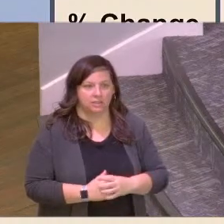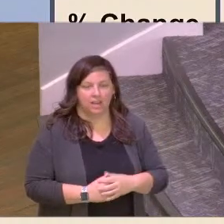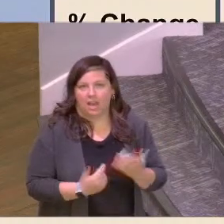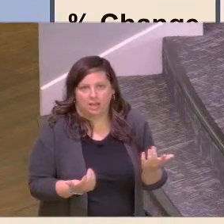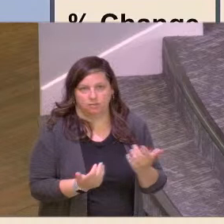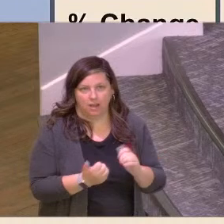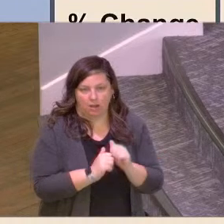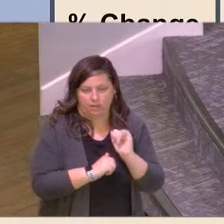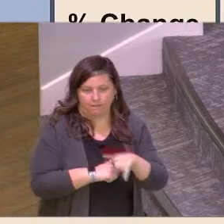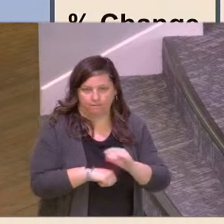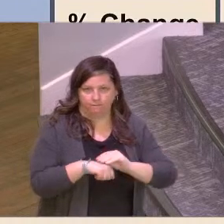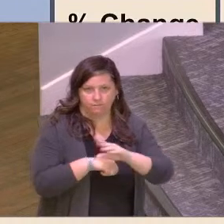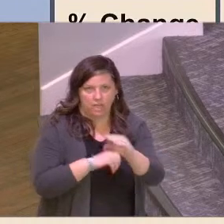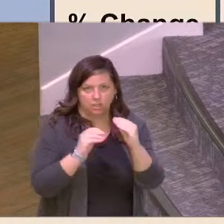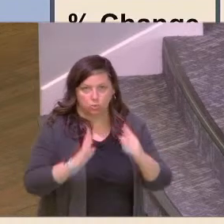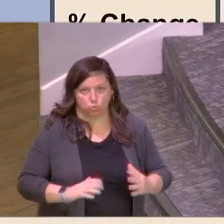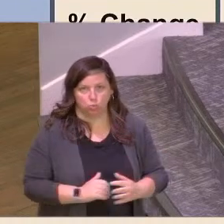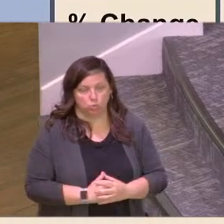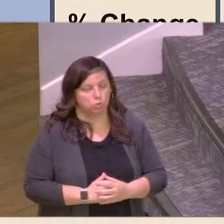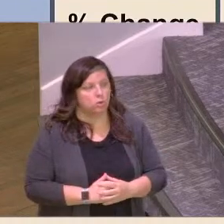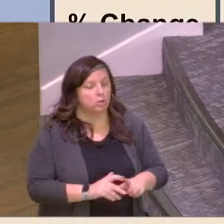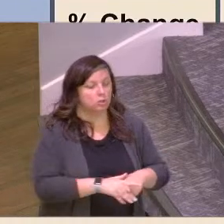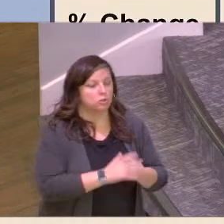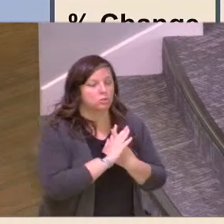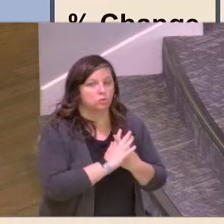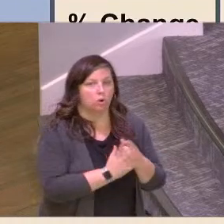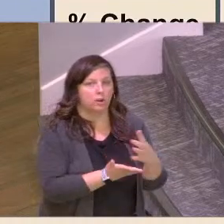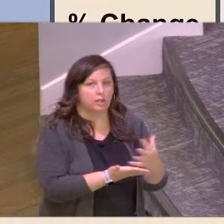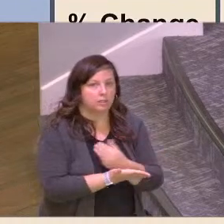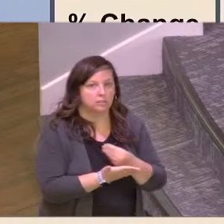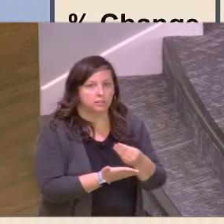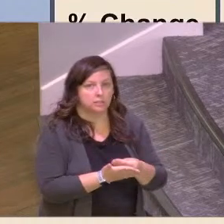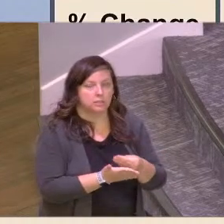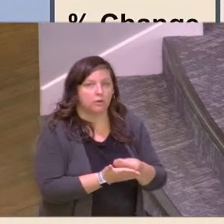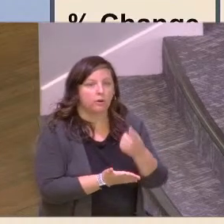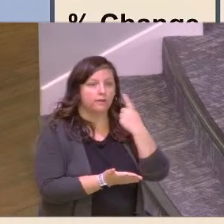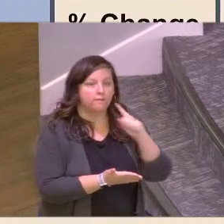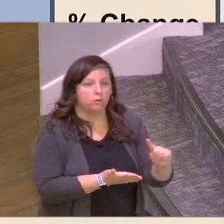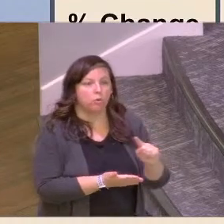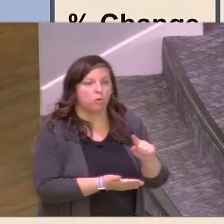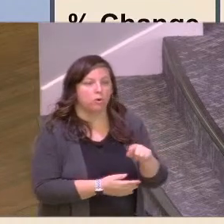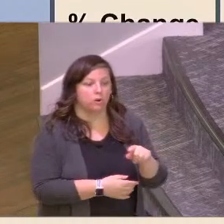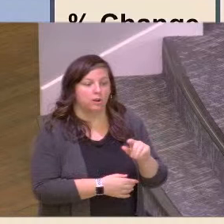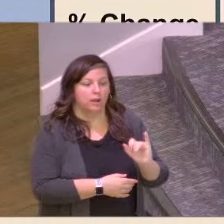teachers. The starting salary for a teacher in FY22,